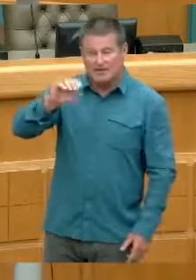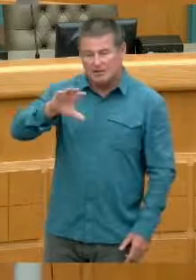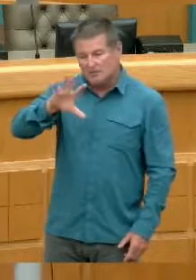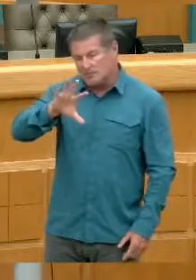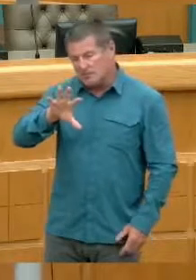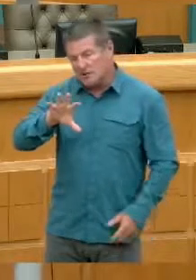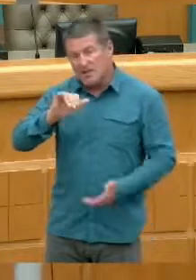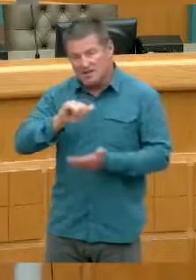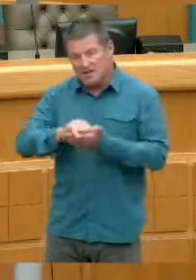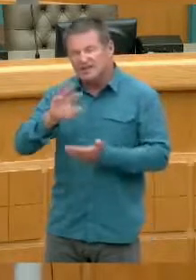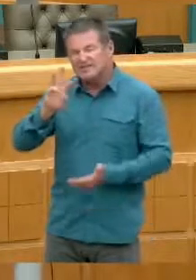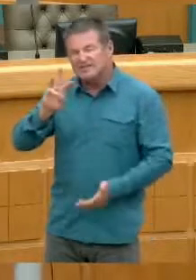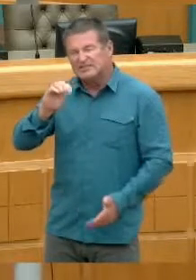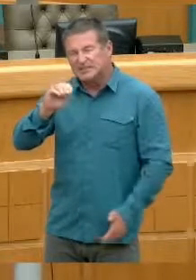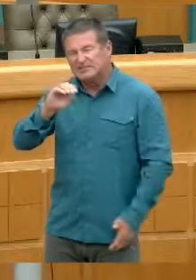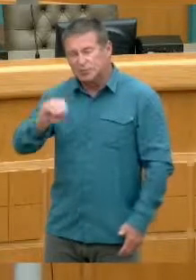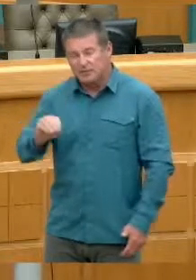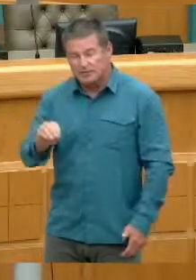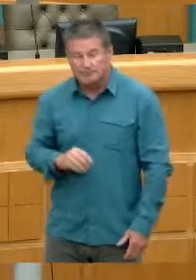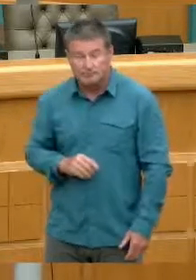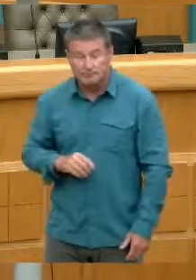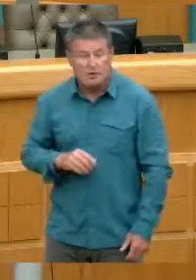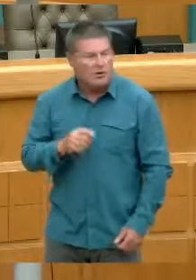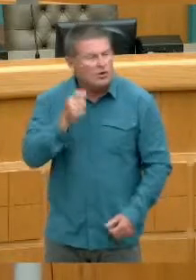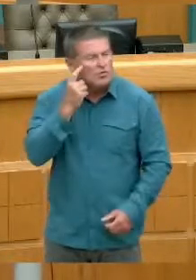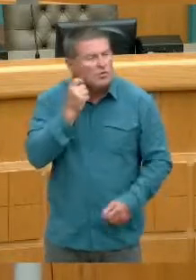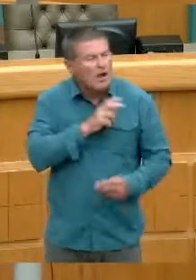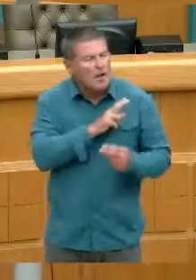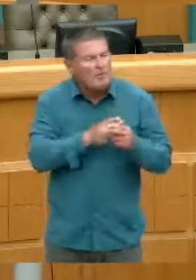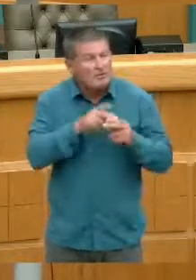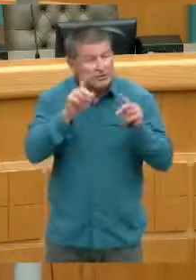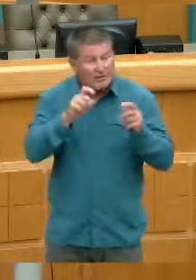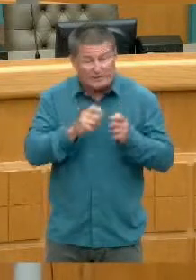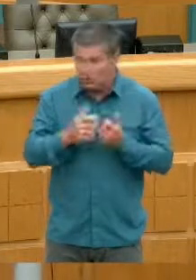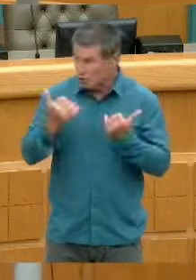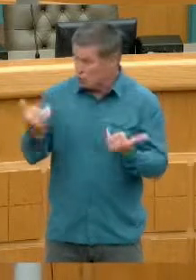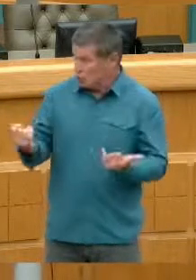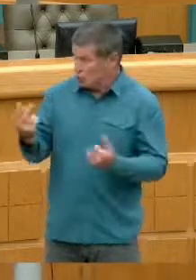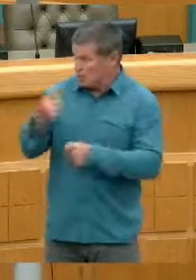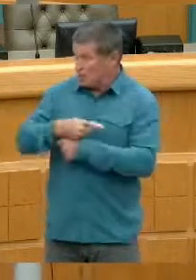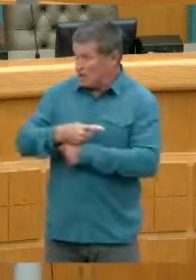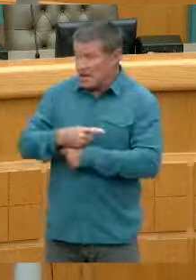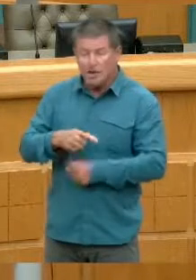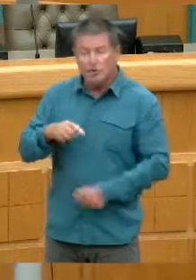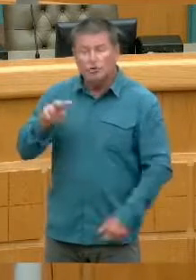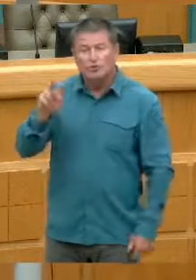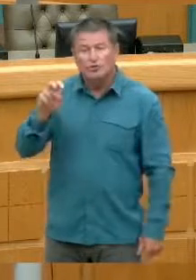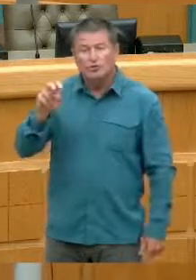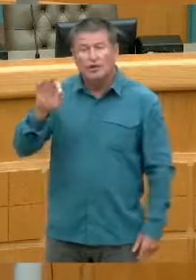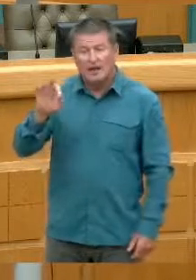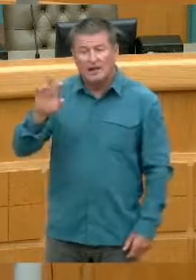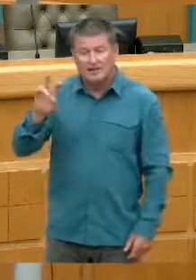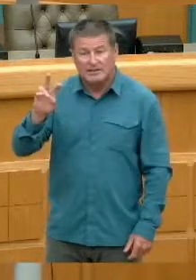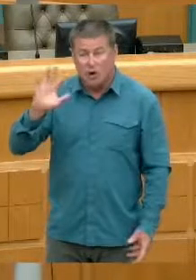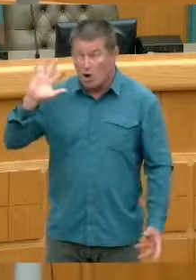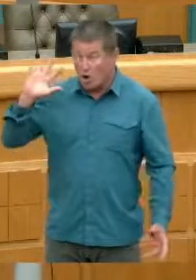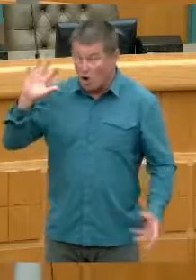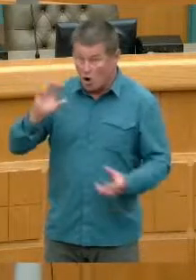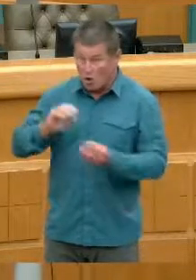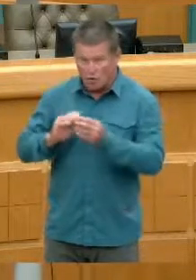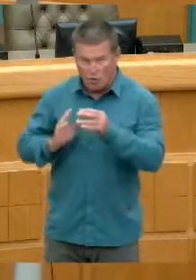And then I talked to you about testing, so 297 tests performed today. That brings our total now over 8,000,